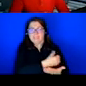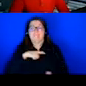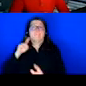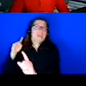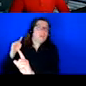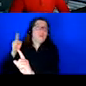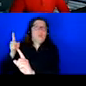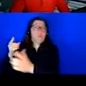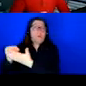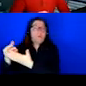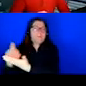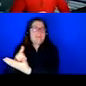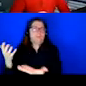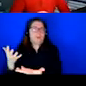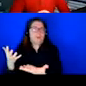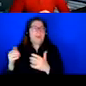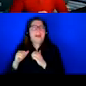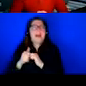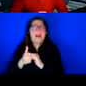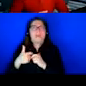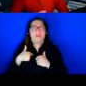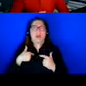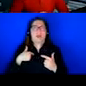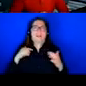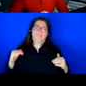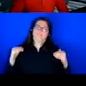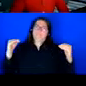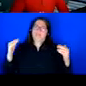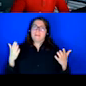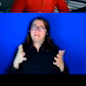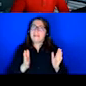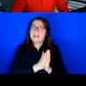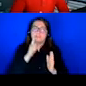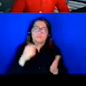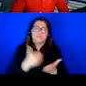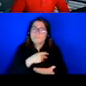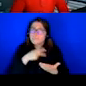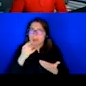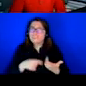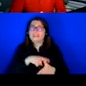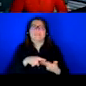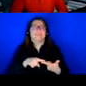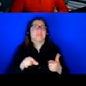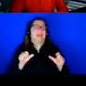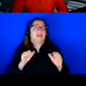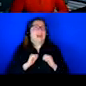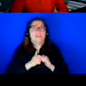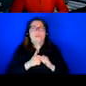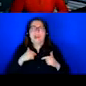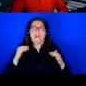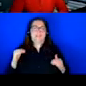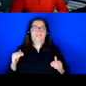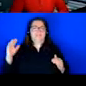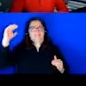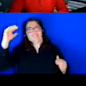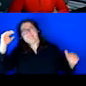How can I match that with my responsibilities? Can I advocate for new projects? Can I think about some new things? Do I need to just